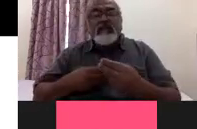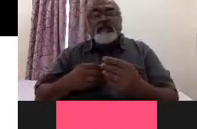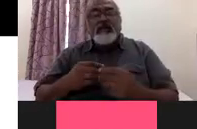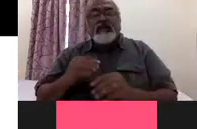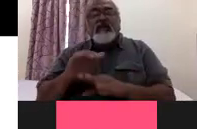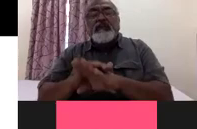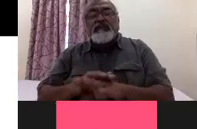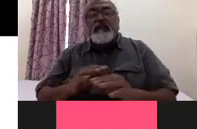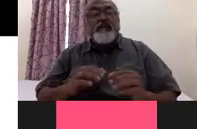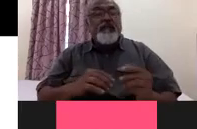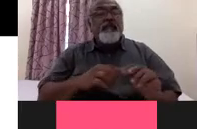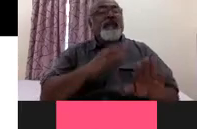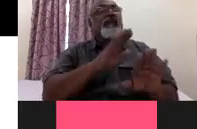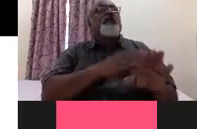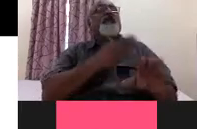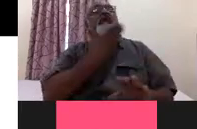in Shivani, she was saying that